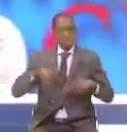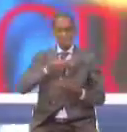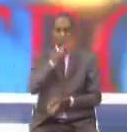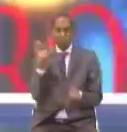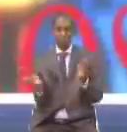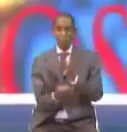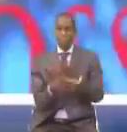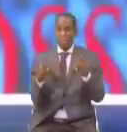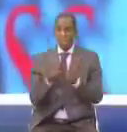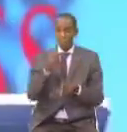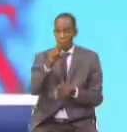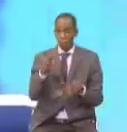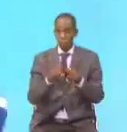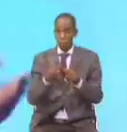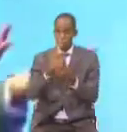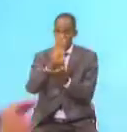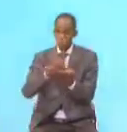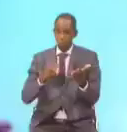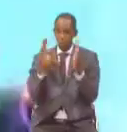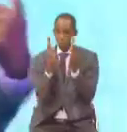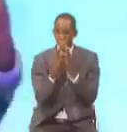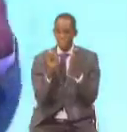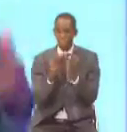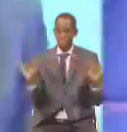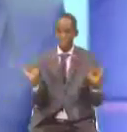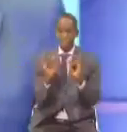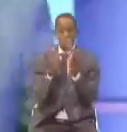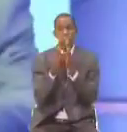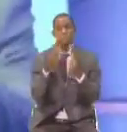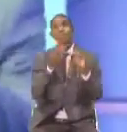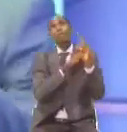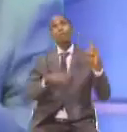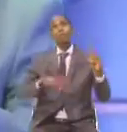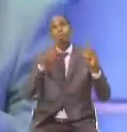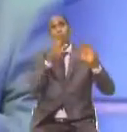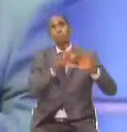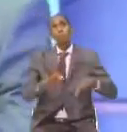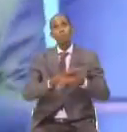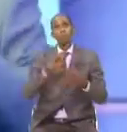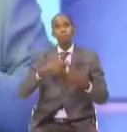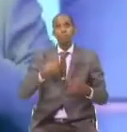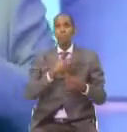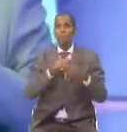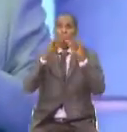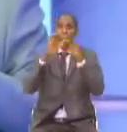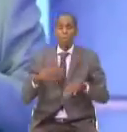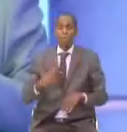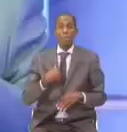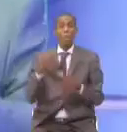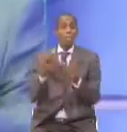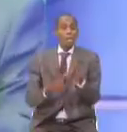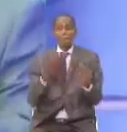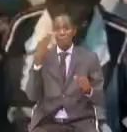come tonight and you pray that prayer and you say, God, be merciful unto me and bless me, every bad